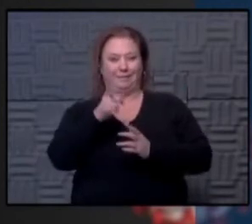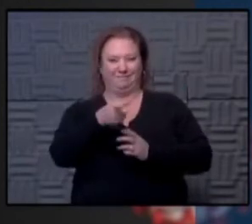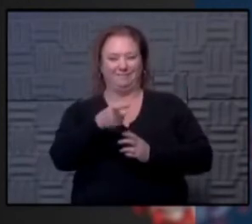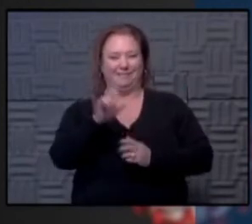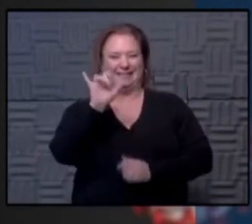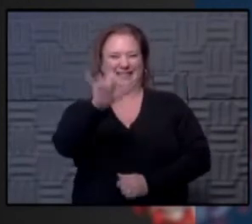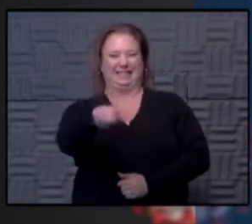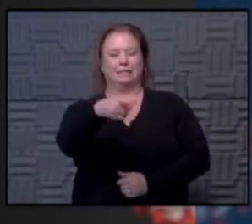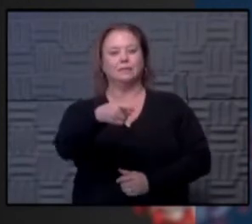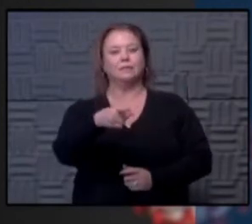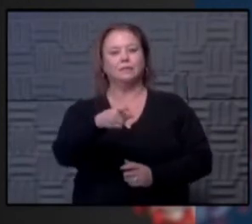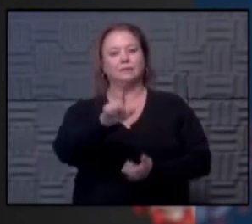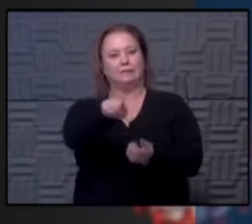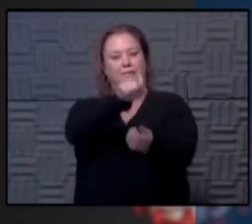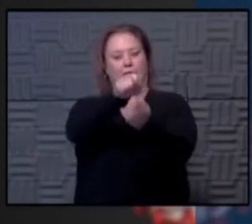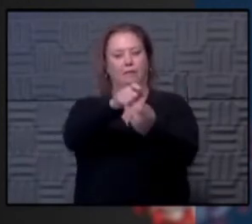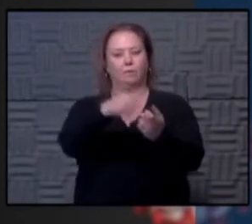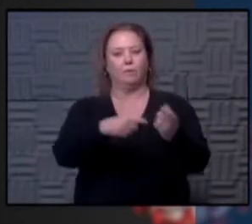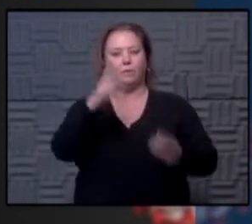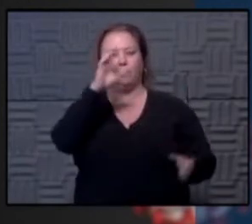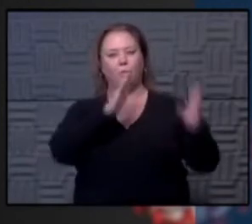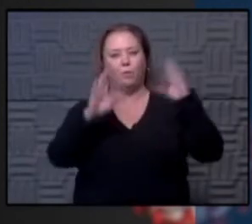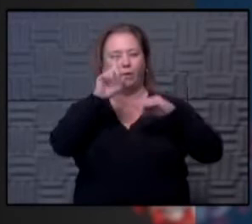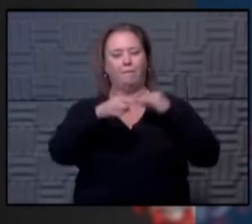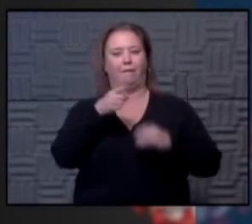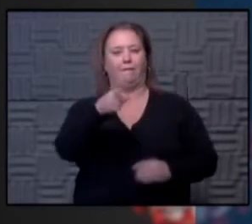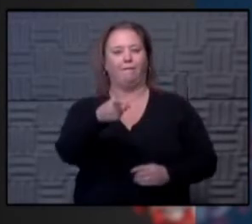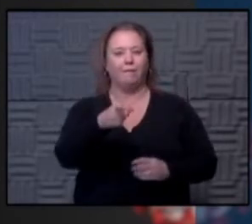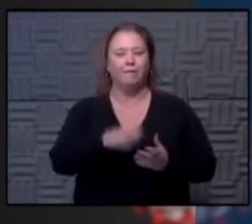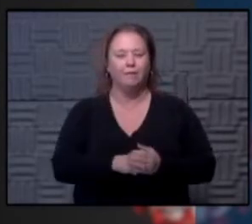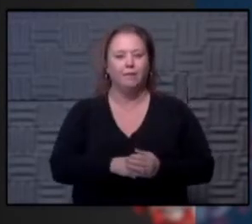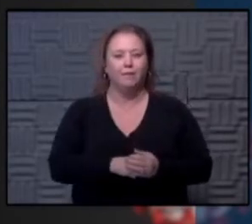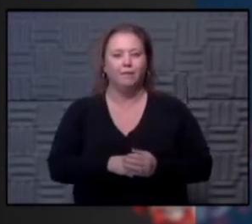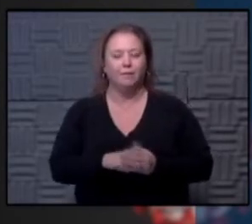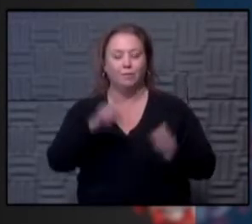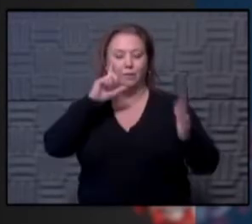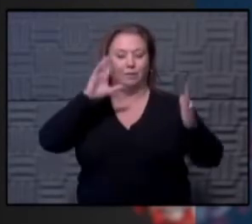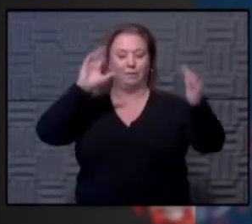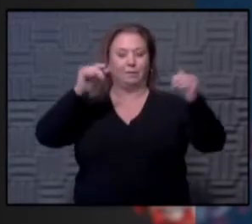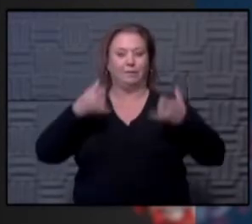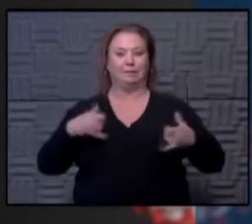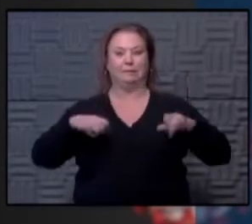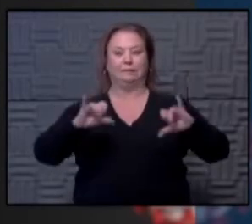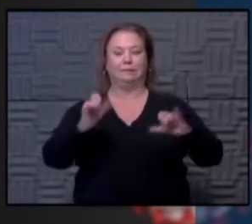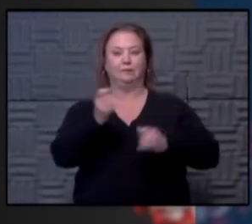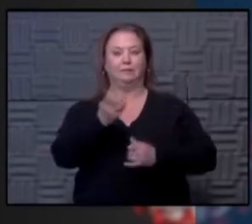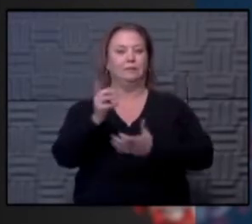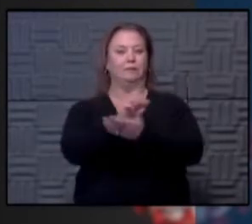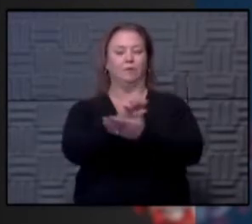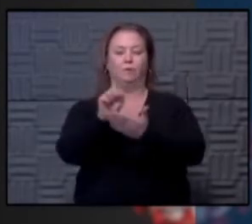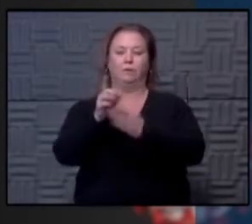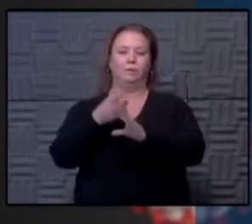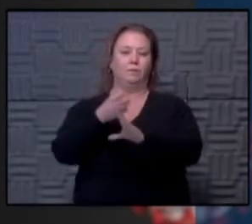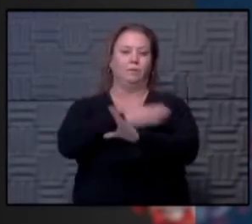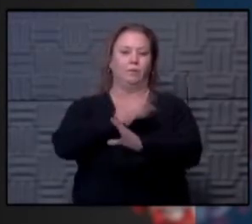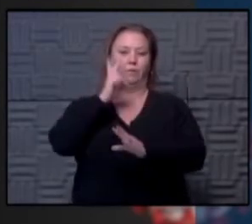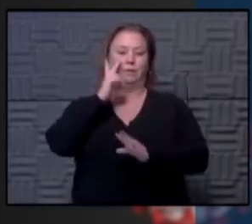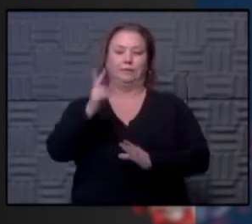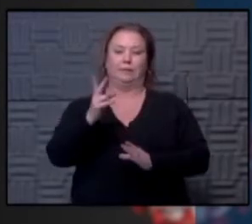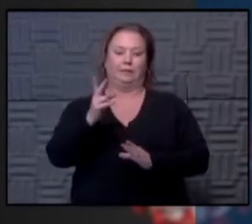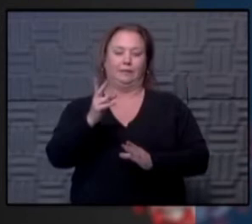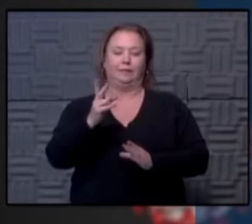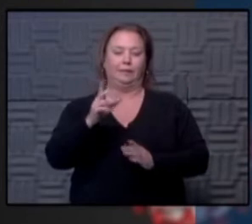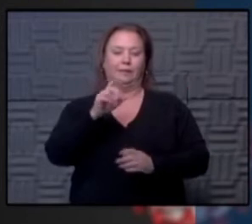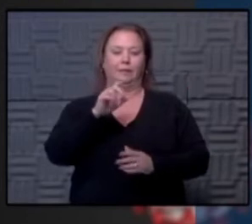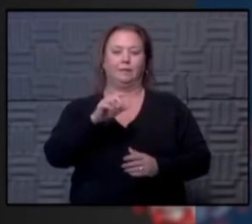about definitely continues, and we would expect that it is still several weeks before we see relief from the